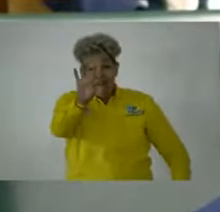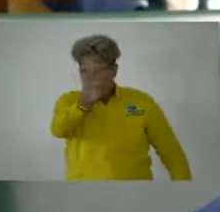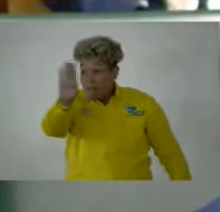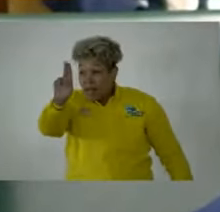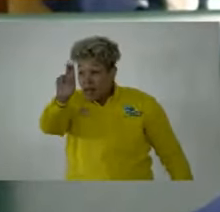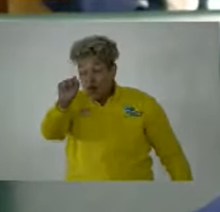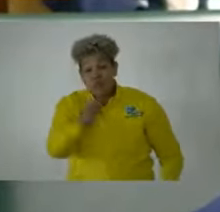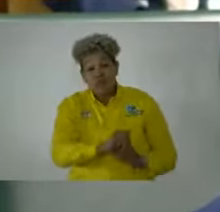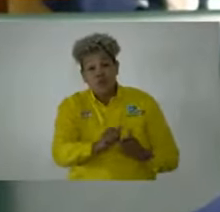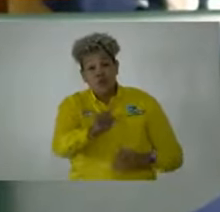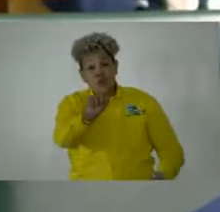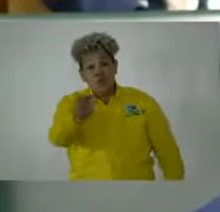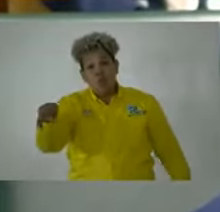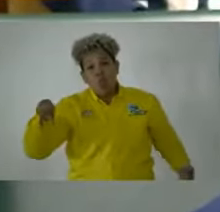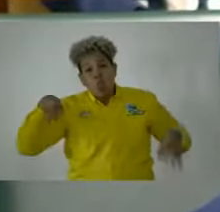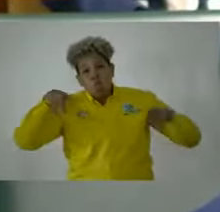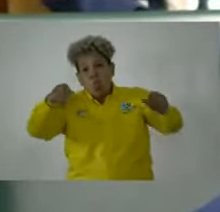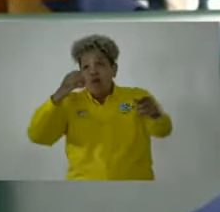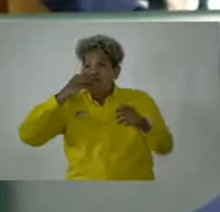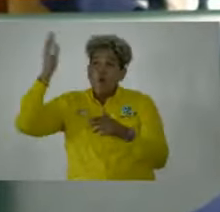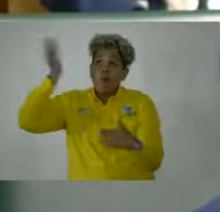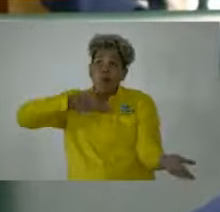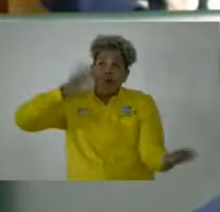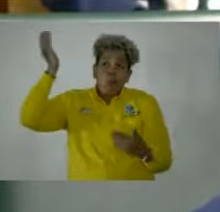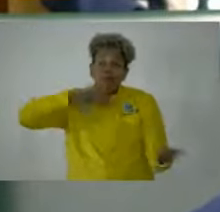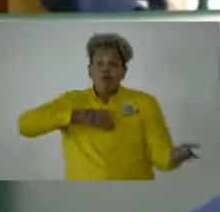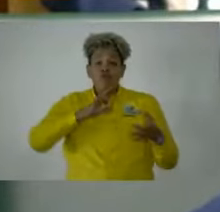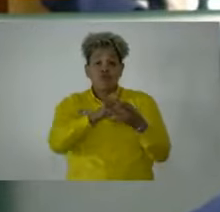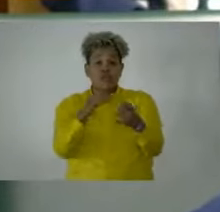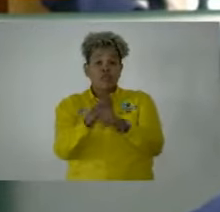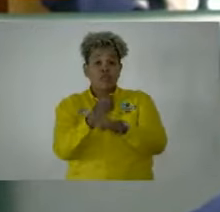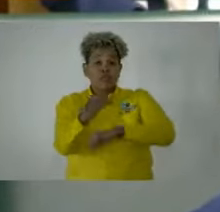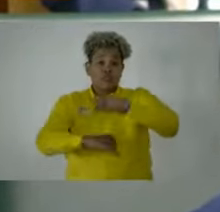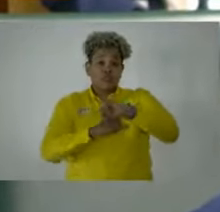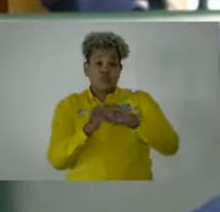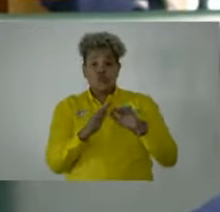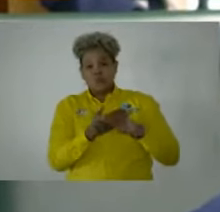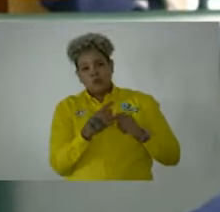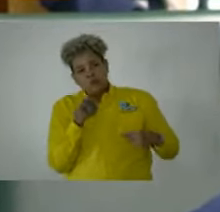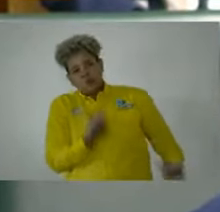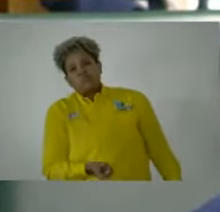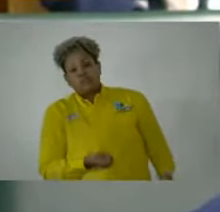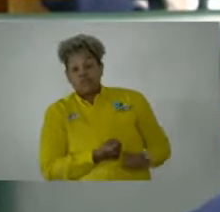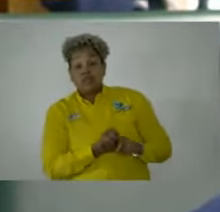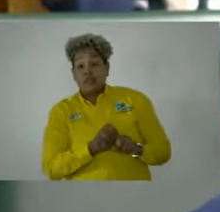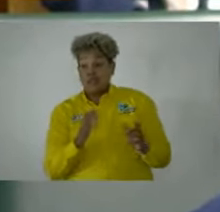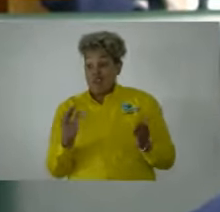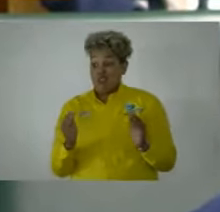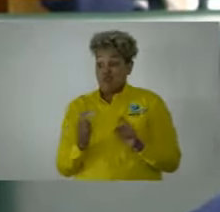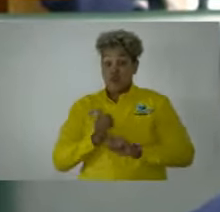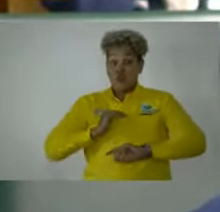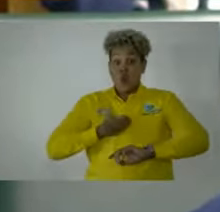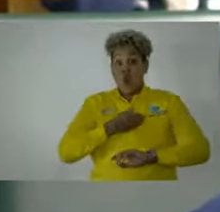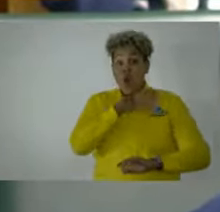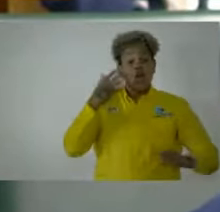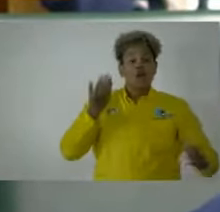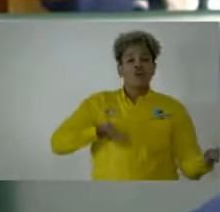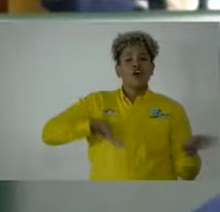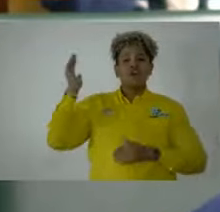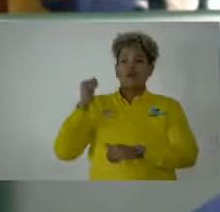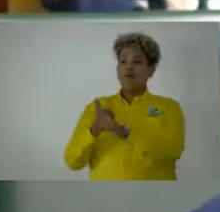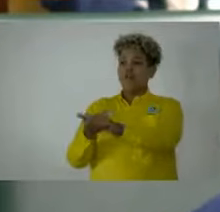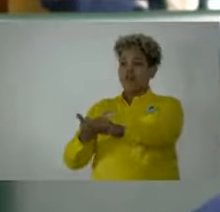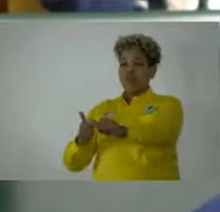$1.4 billion in 2022, according to Statin. In contrast, our agricultural exports lagged